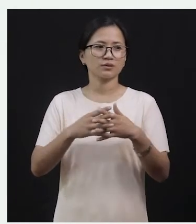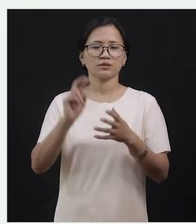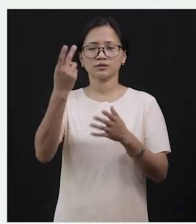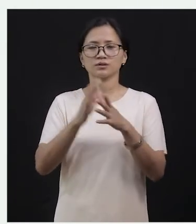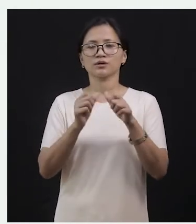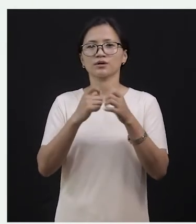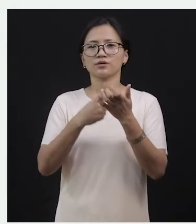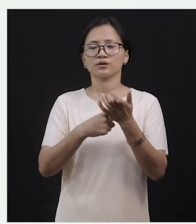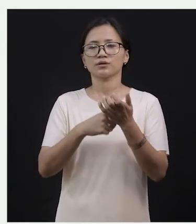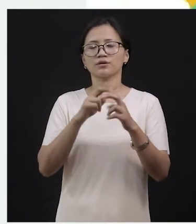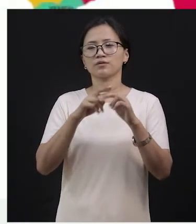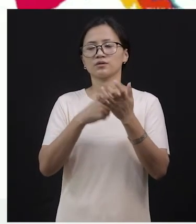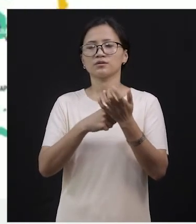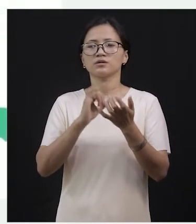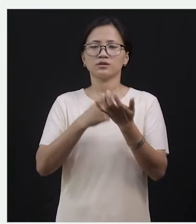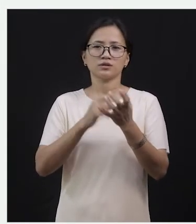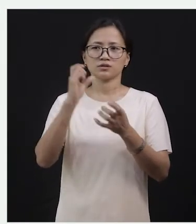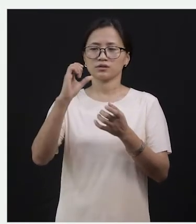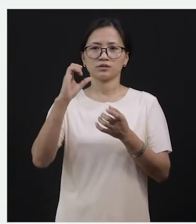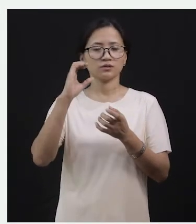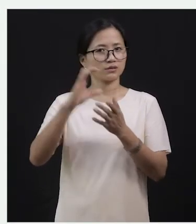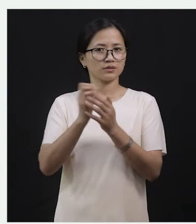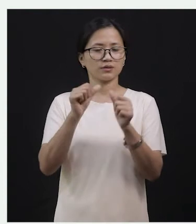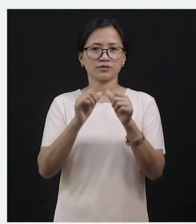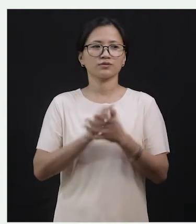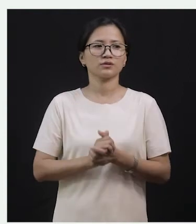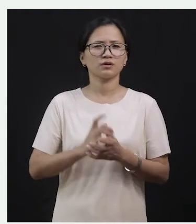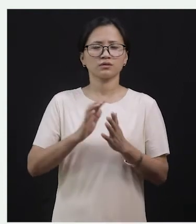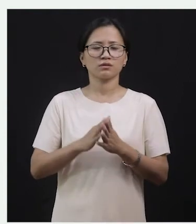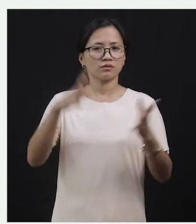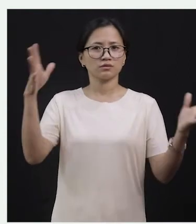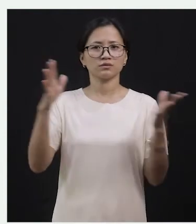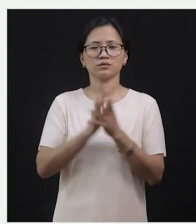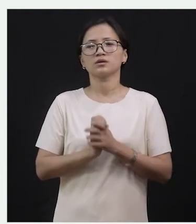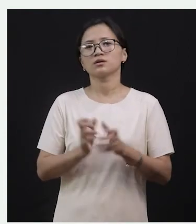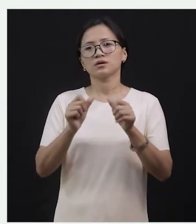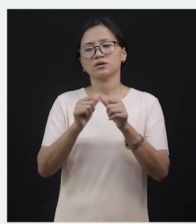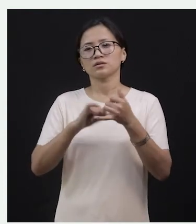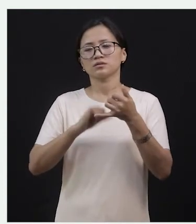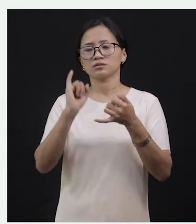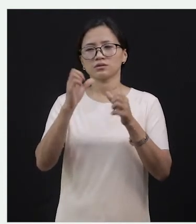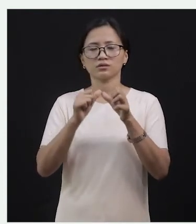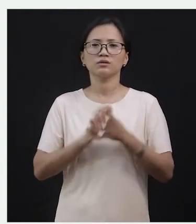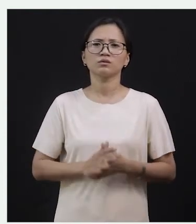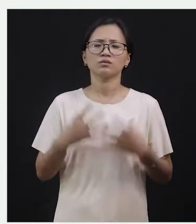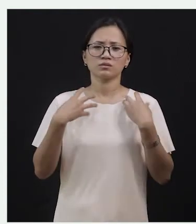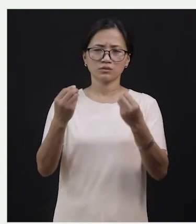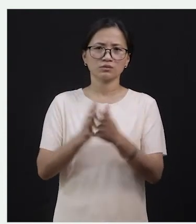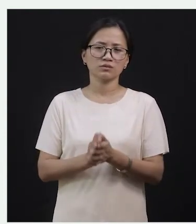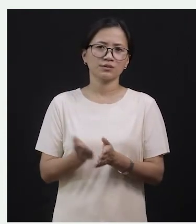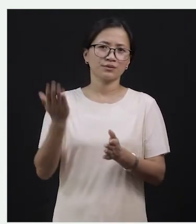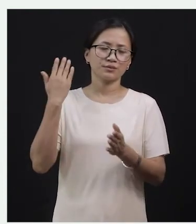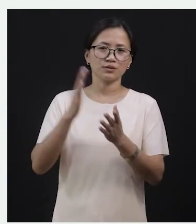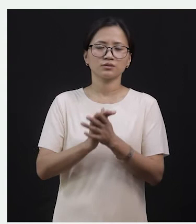second one is Africa, and the largest continent is Asia. So why I wanted to take you